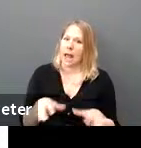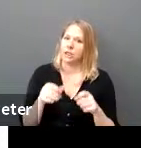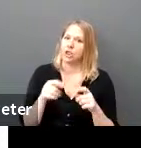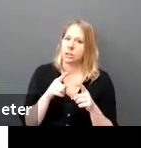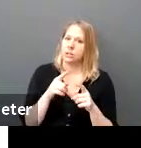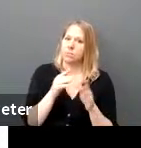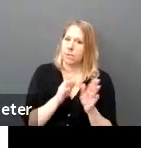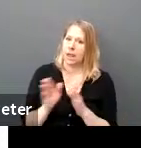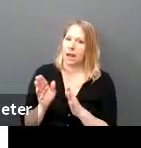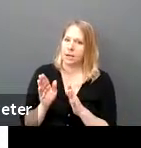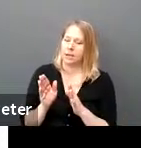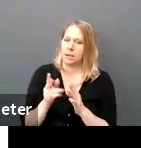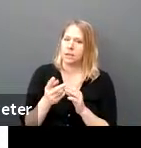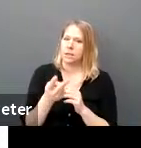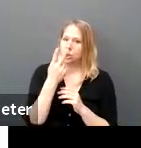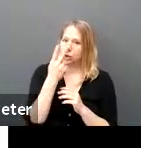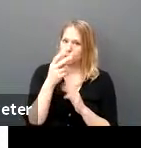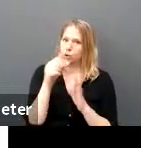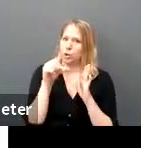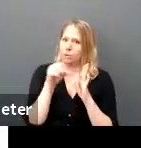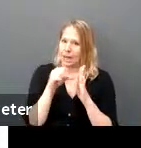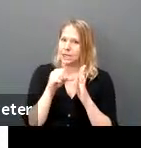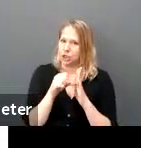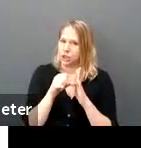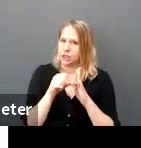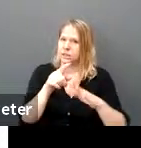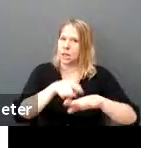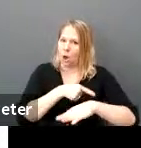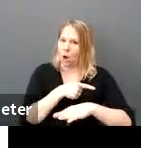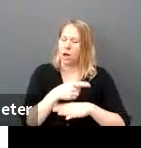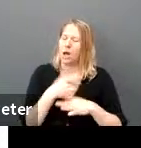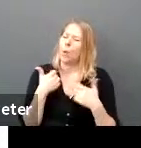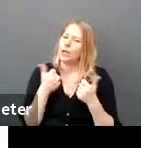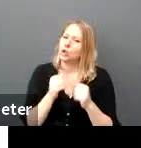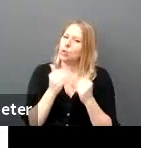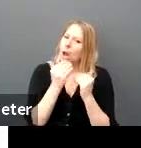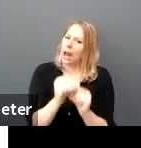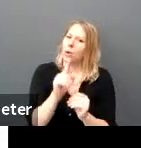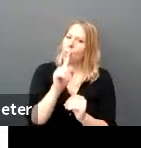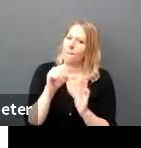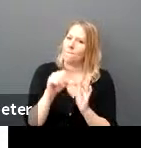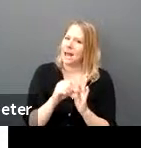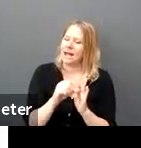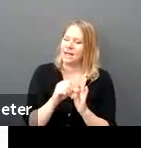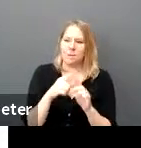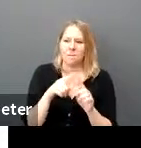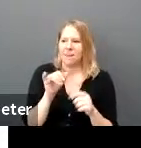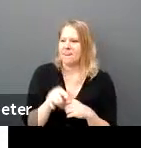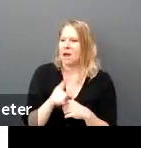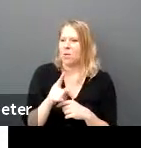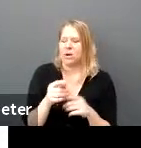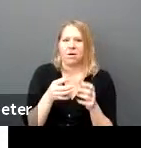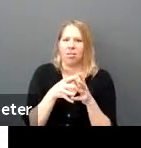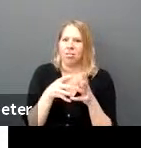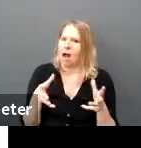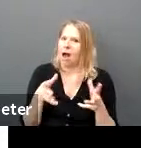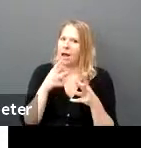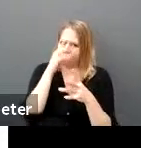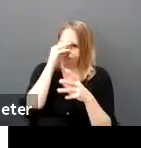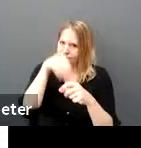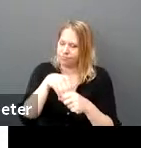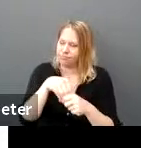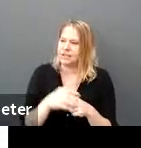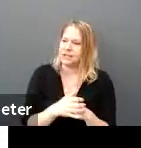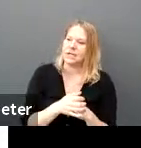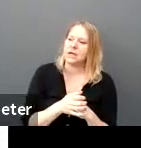it does span 2 pages. We did try to keep them to 1 page, but this one just has a lot under it when you think about all